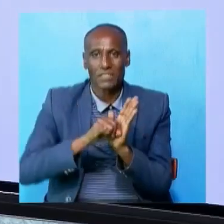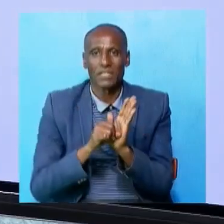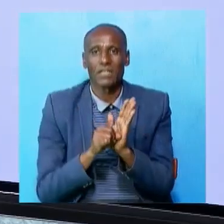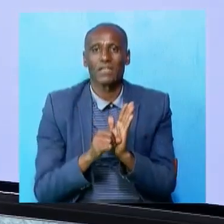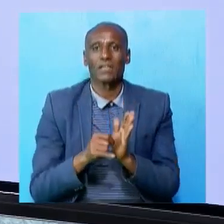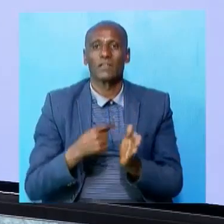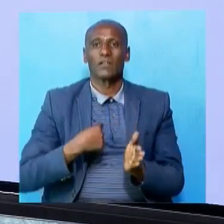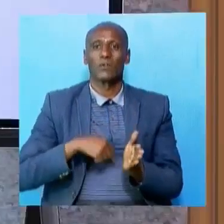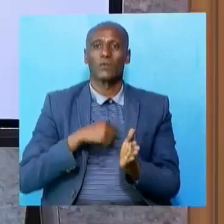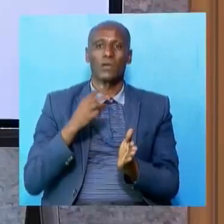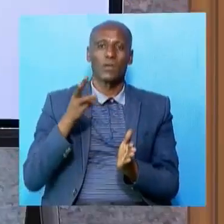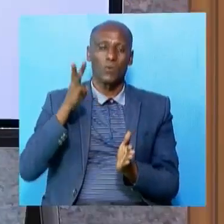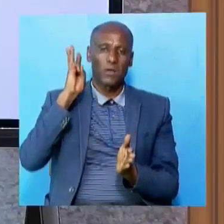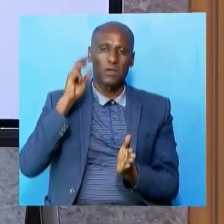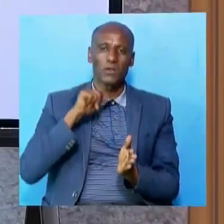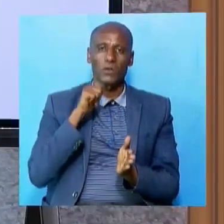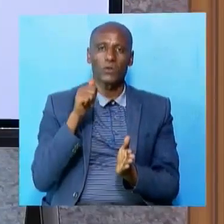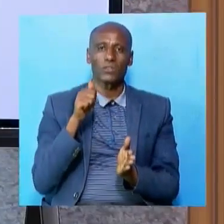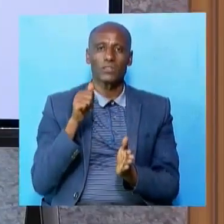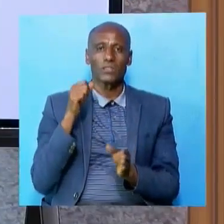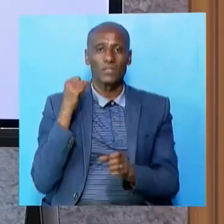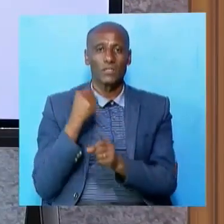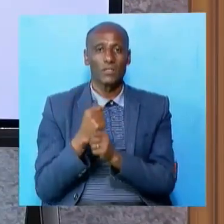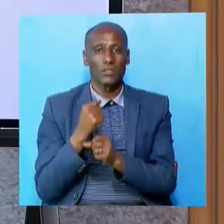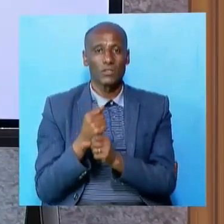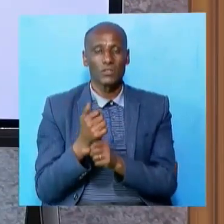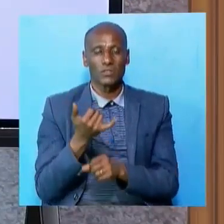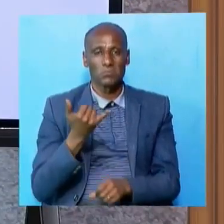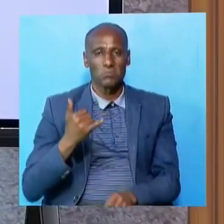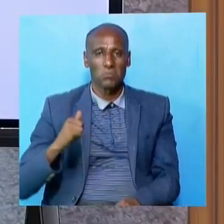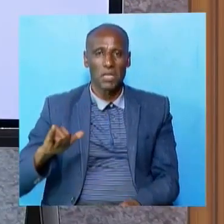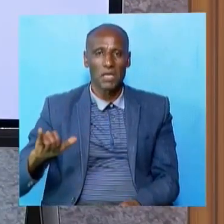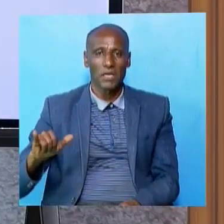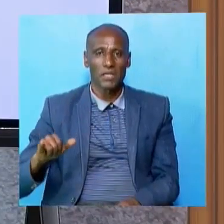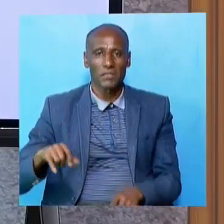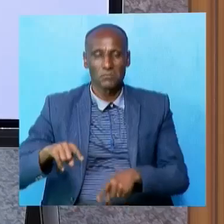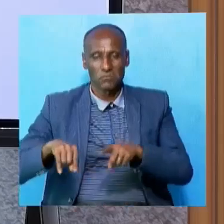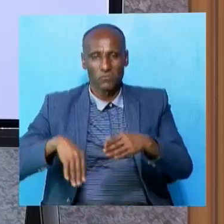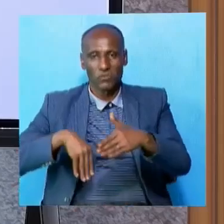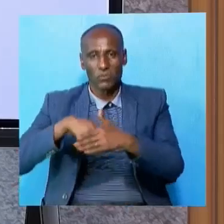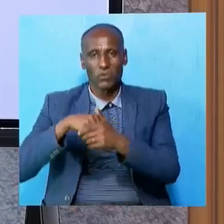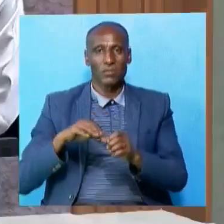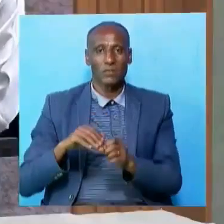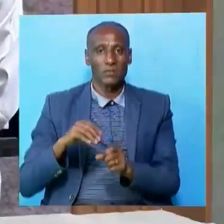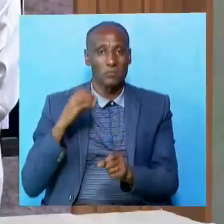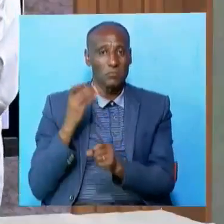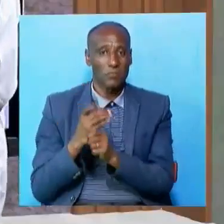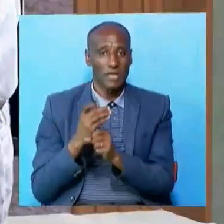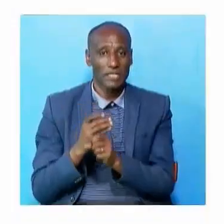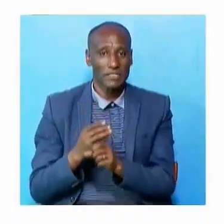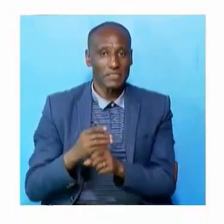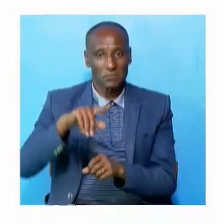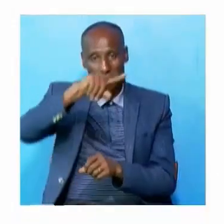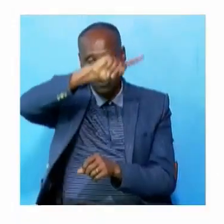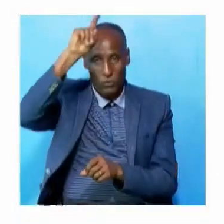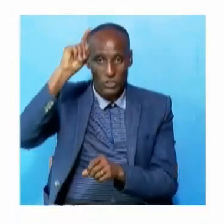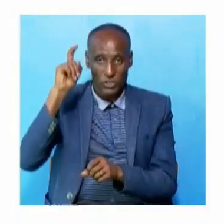not playing football, or we were playing football. How can you make it interrogative?